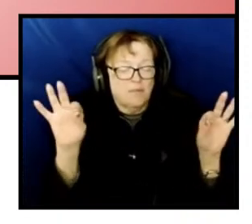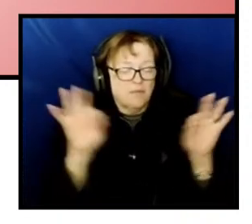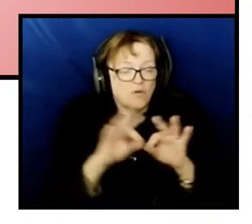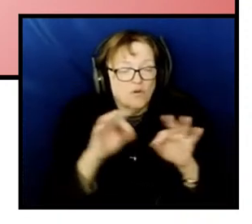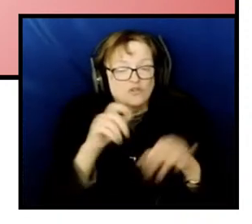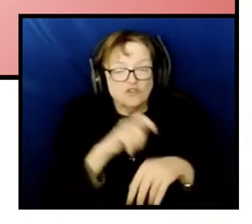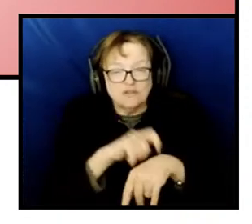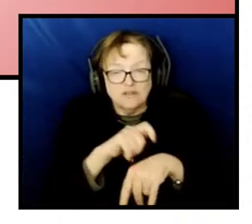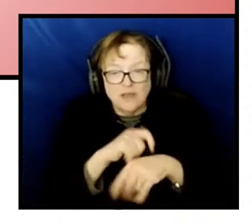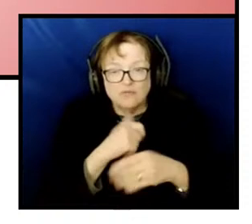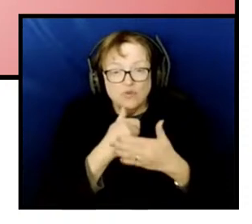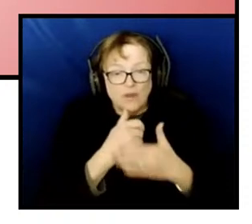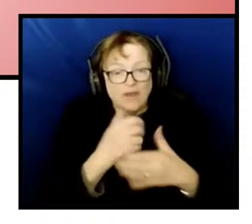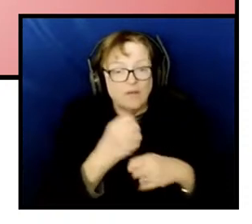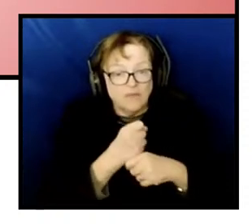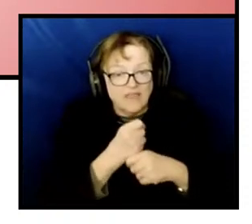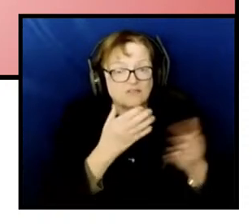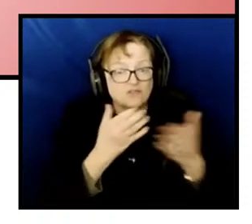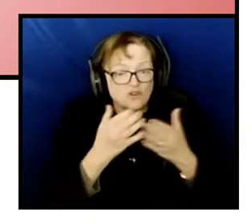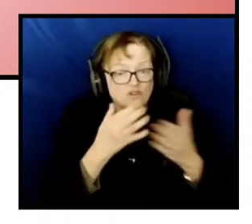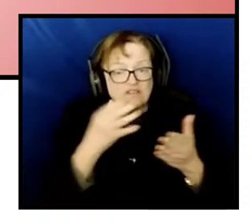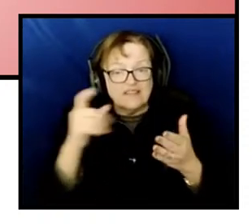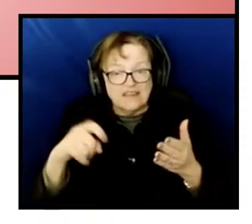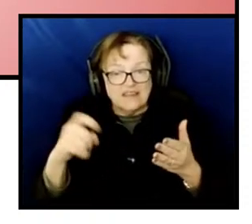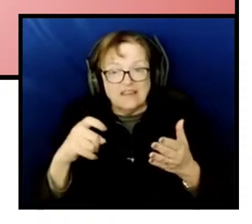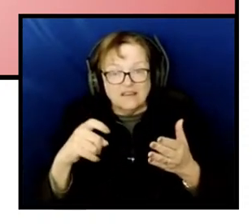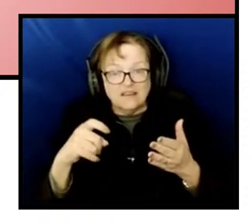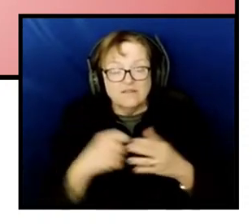helping them get the resources that they need.